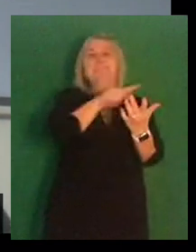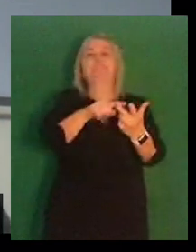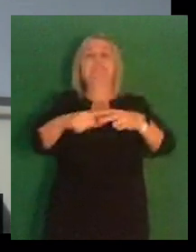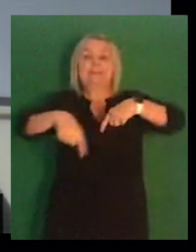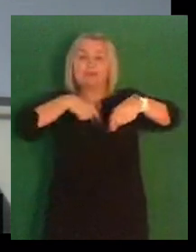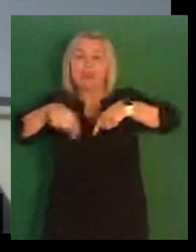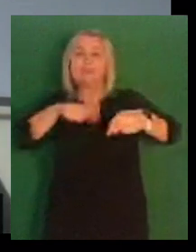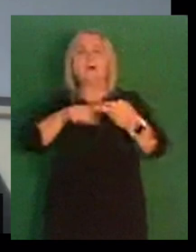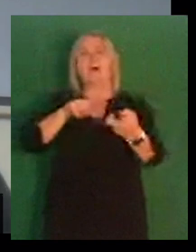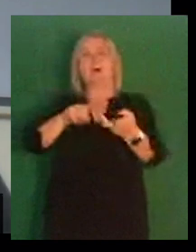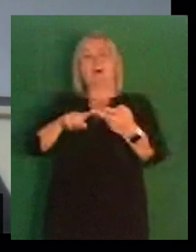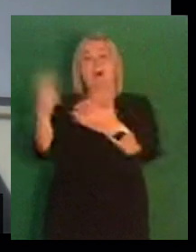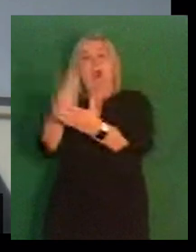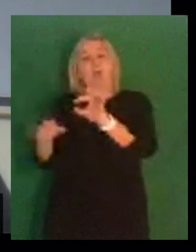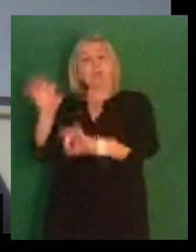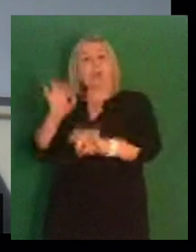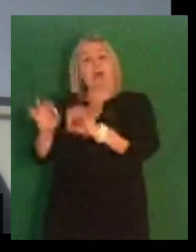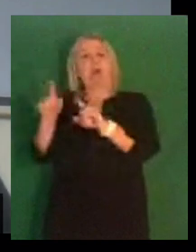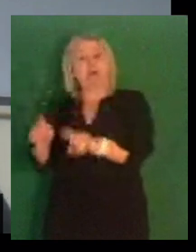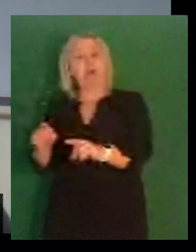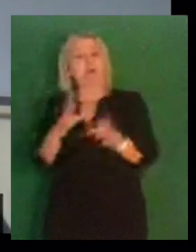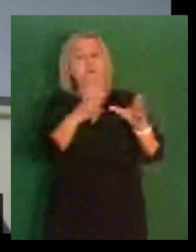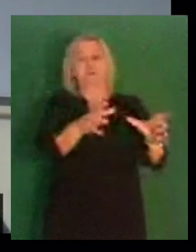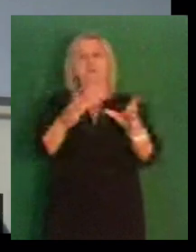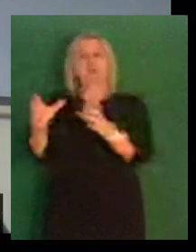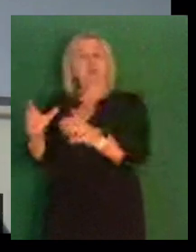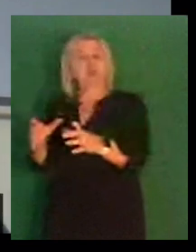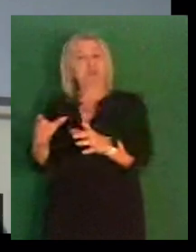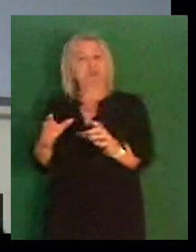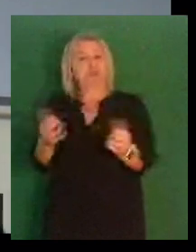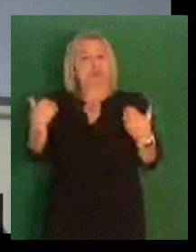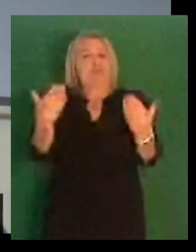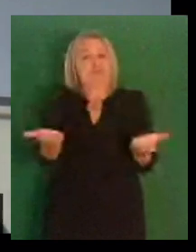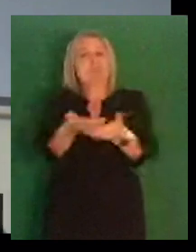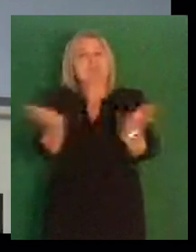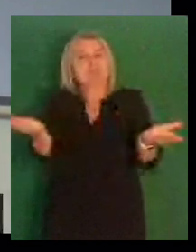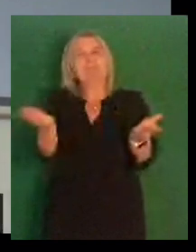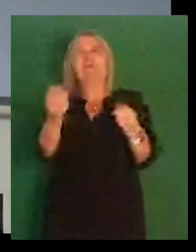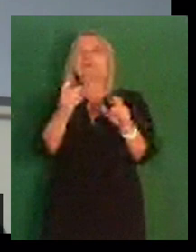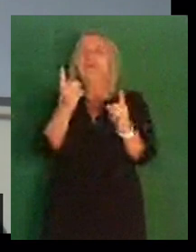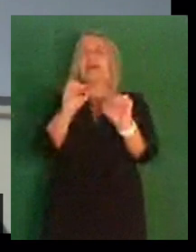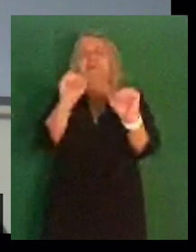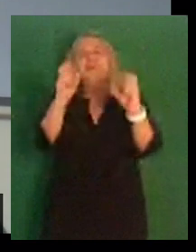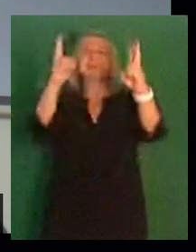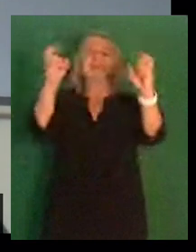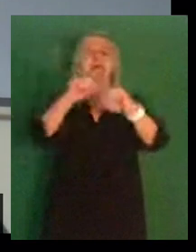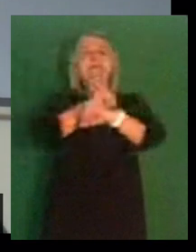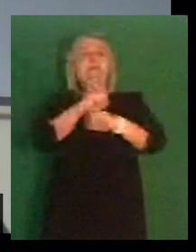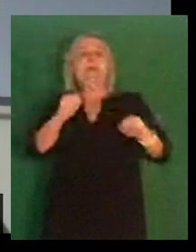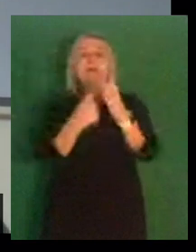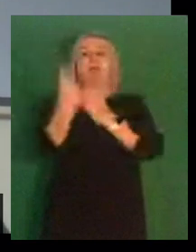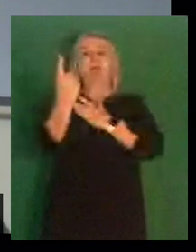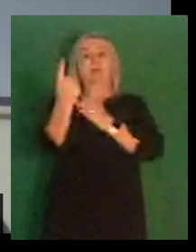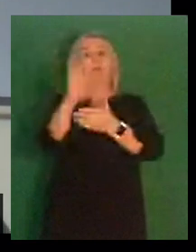in what we were at that point calling their spaces of isolation, which really was their own homes. But we wanted